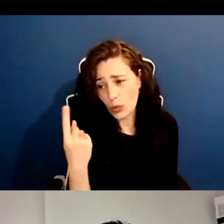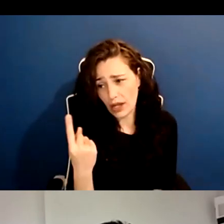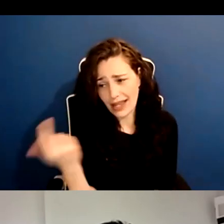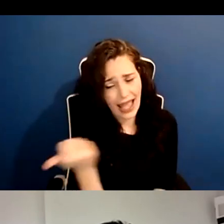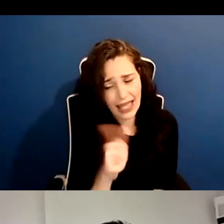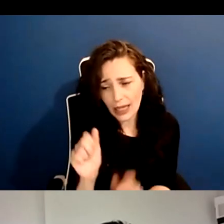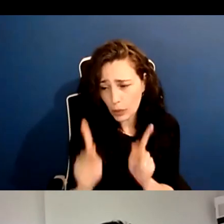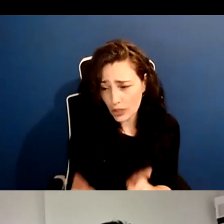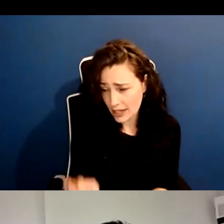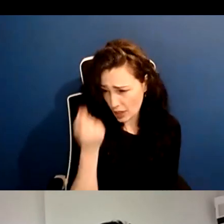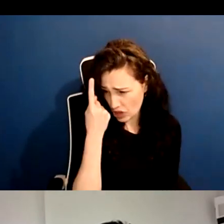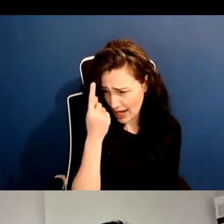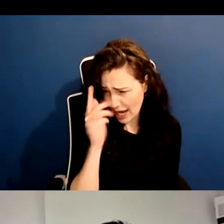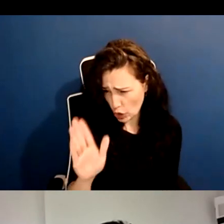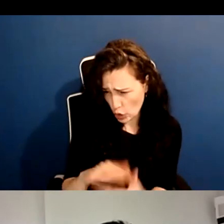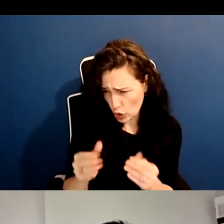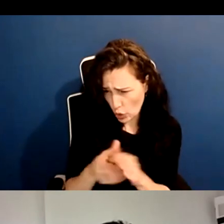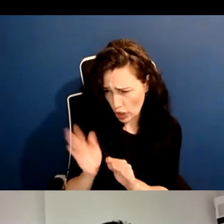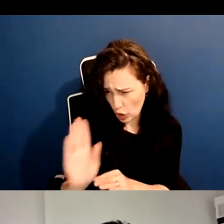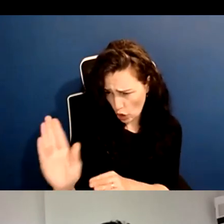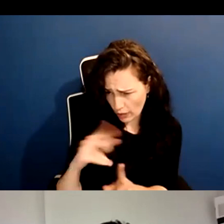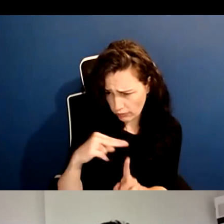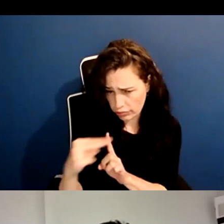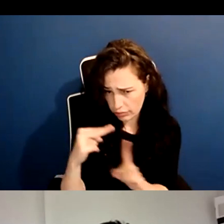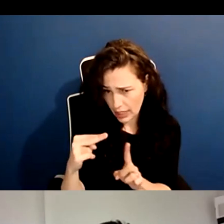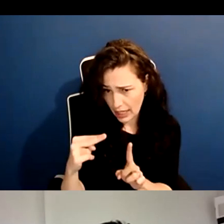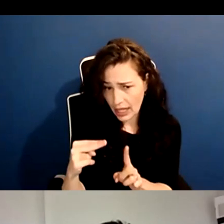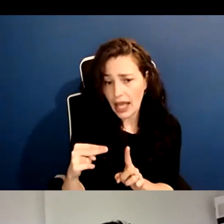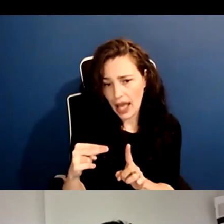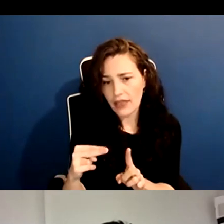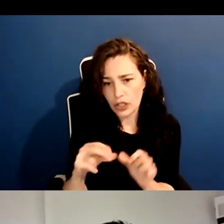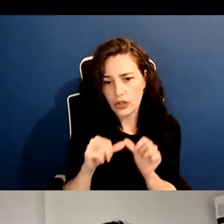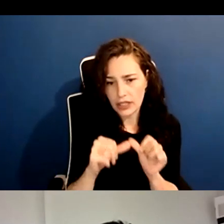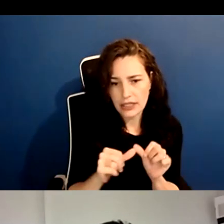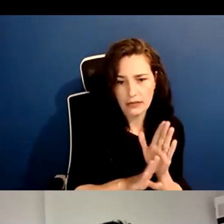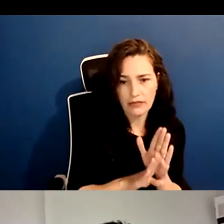style and the, you know, which we're still developing even at this time when we're starting the edit.